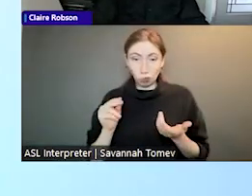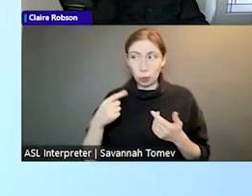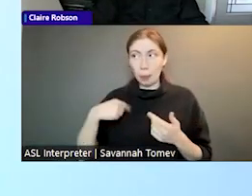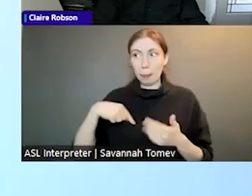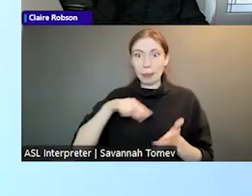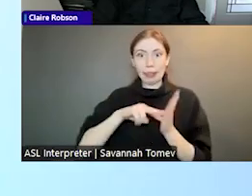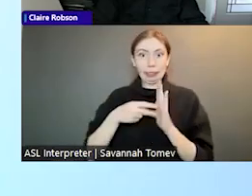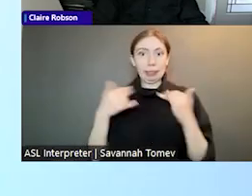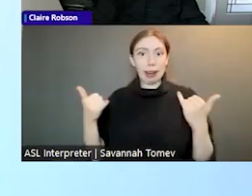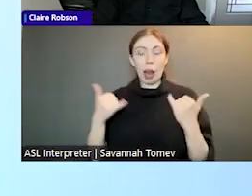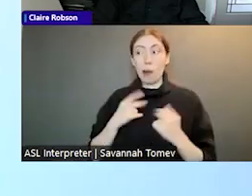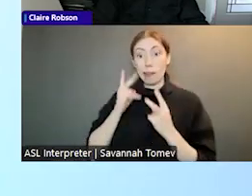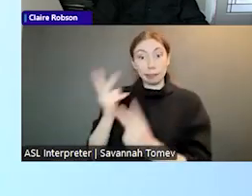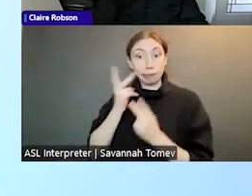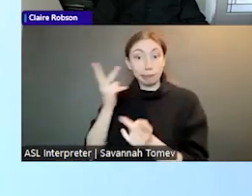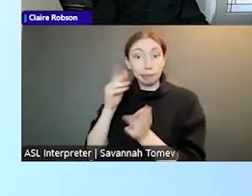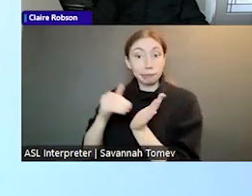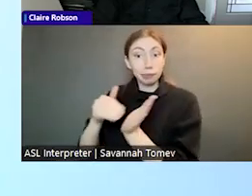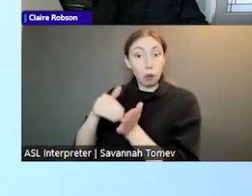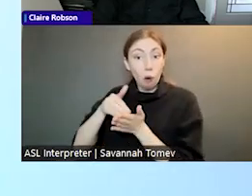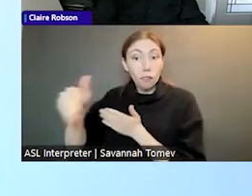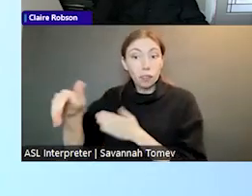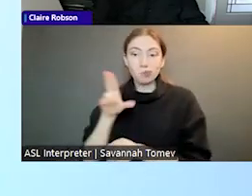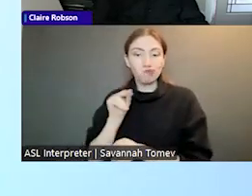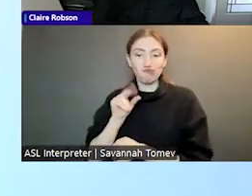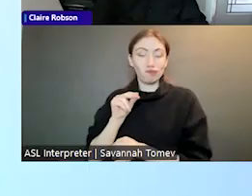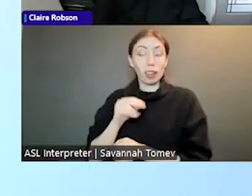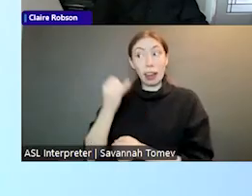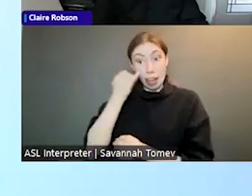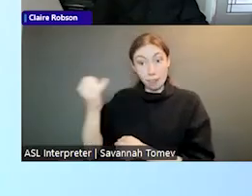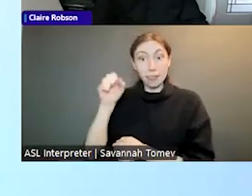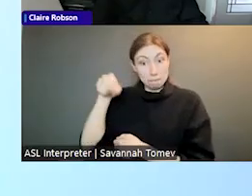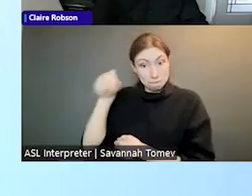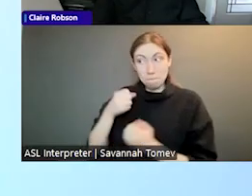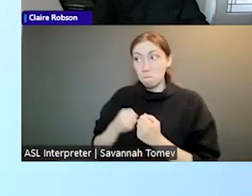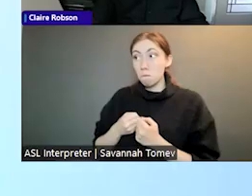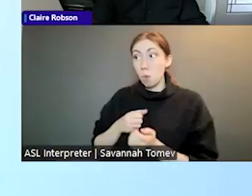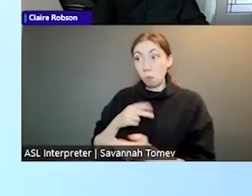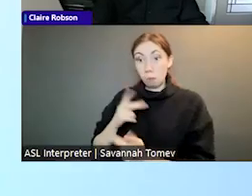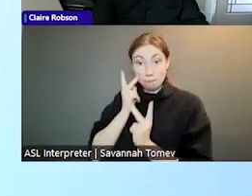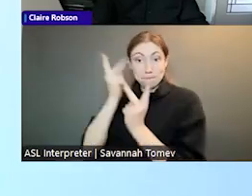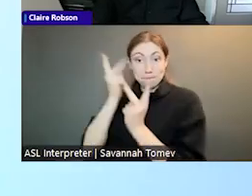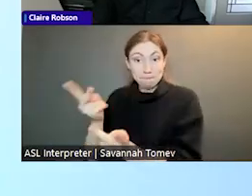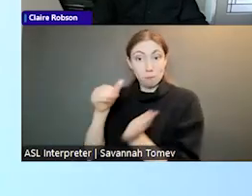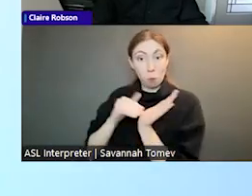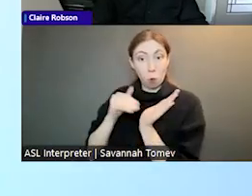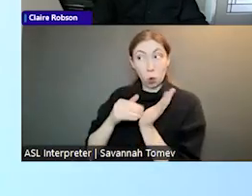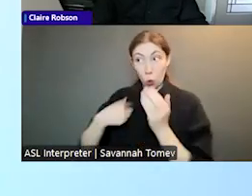we do, we're less likely to come out as queer or trans.